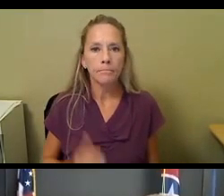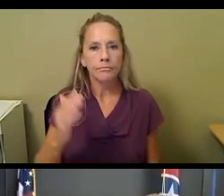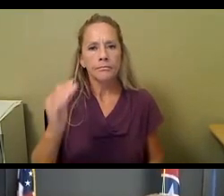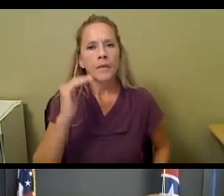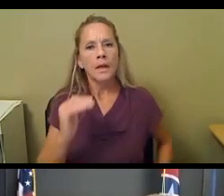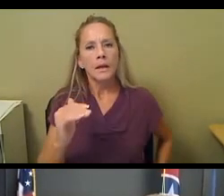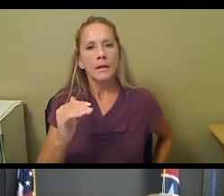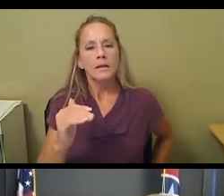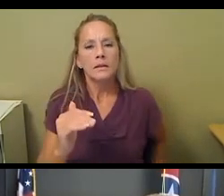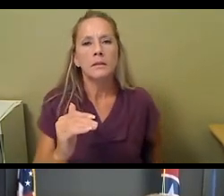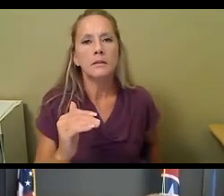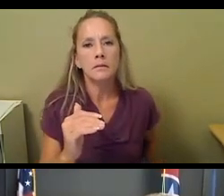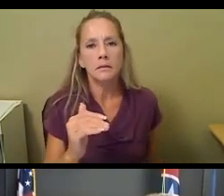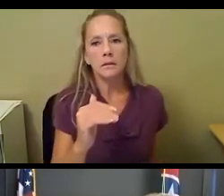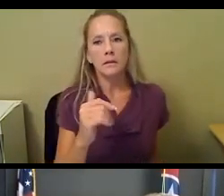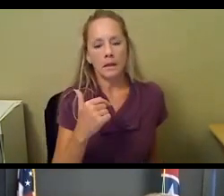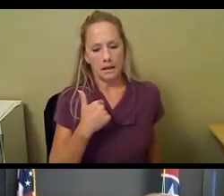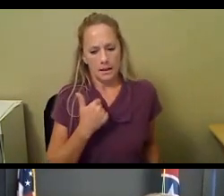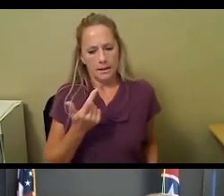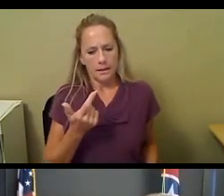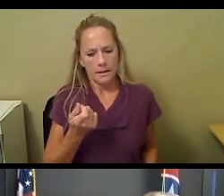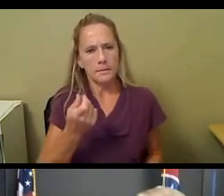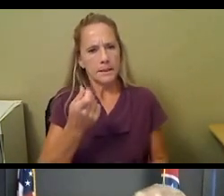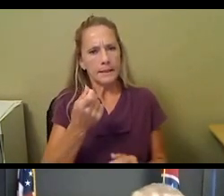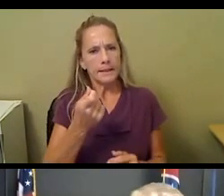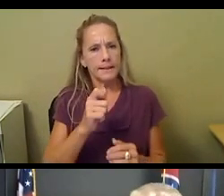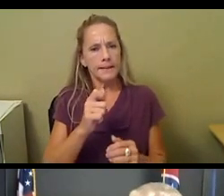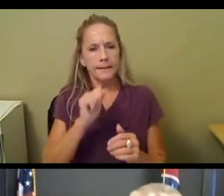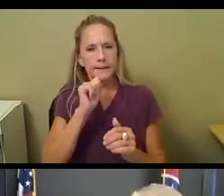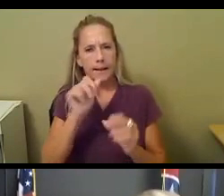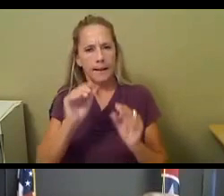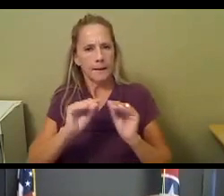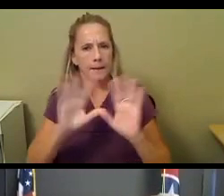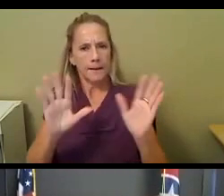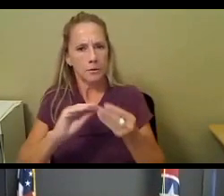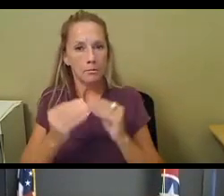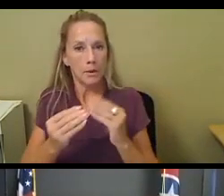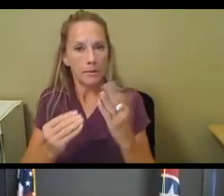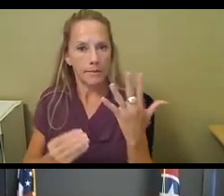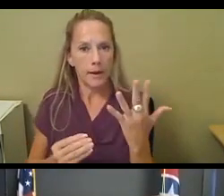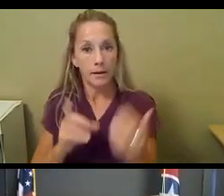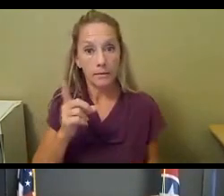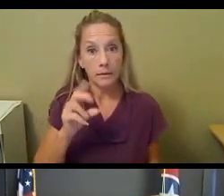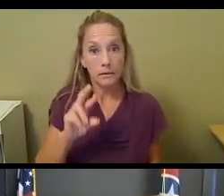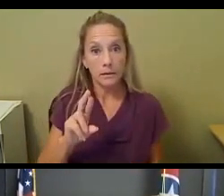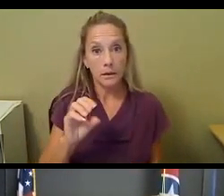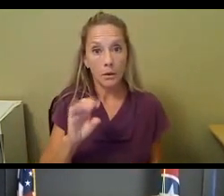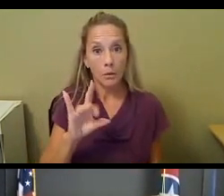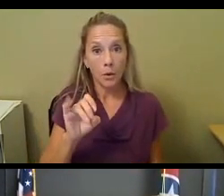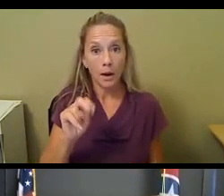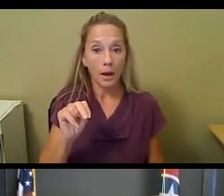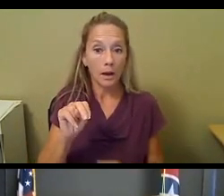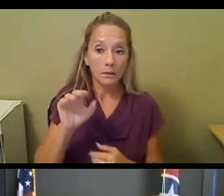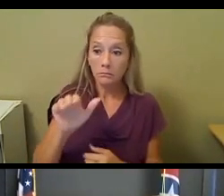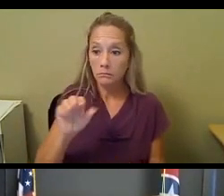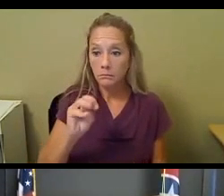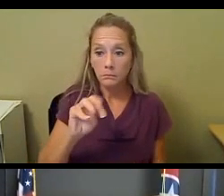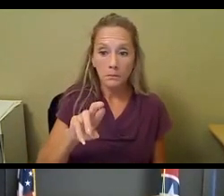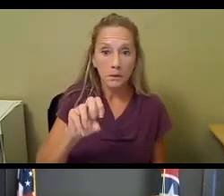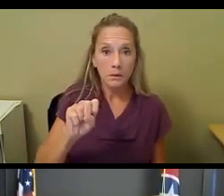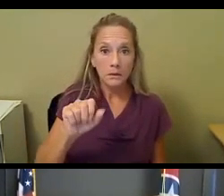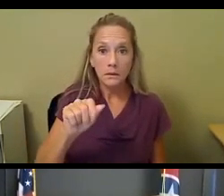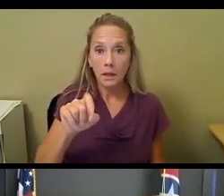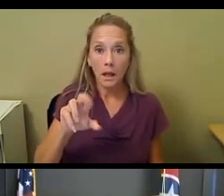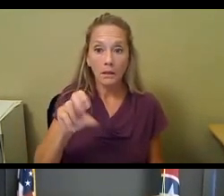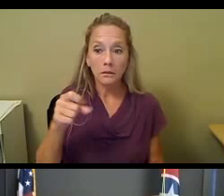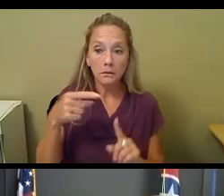then I was a little unclear on number 5. Dr. O'Brien or Mr. Sanders, can you clarify number